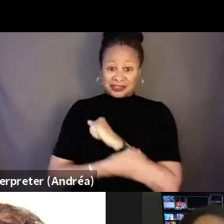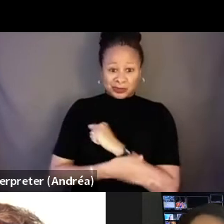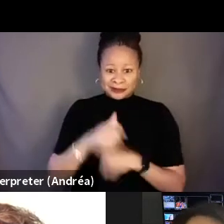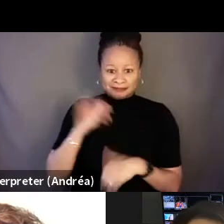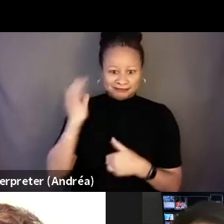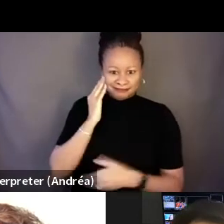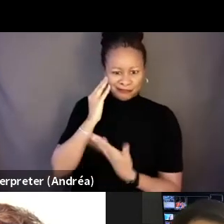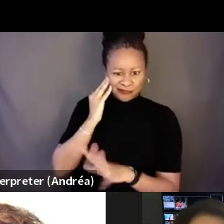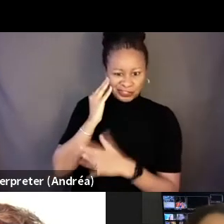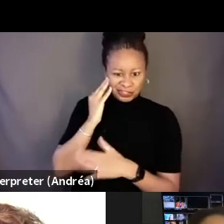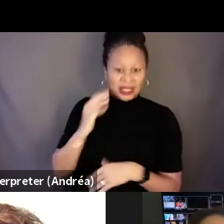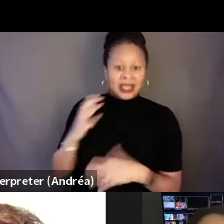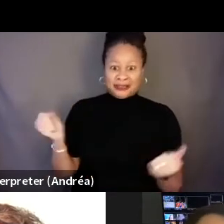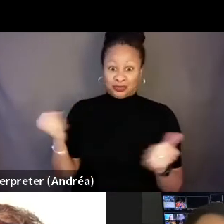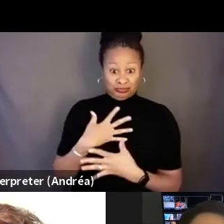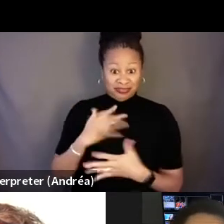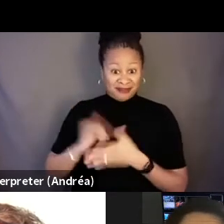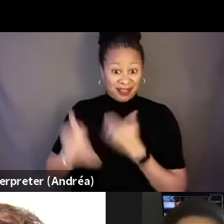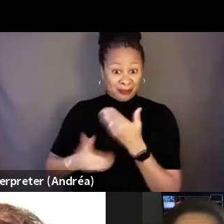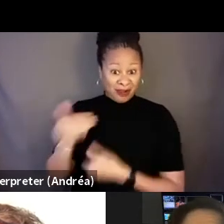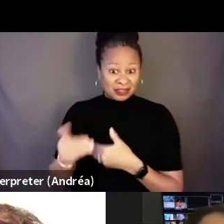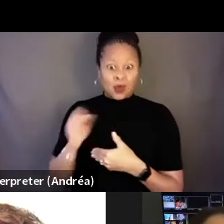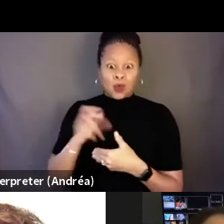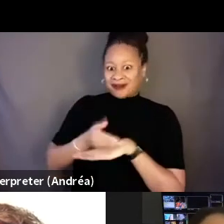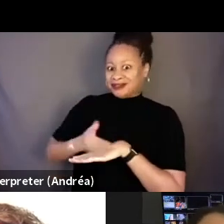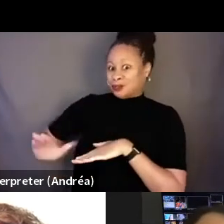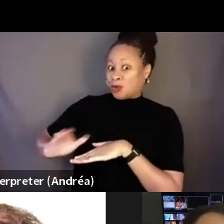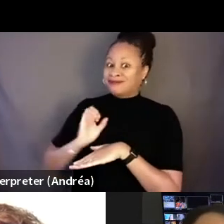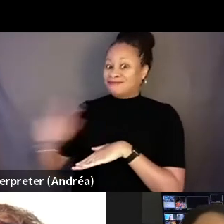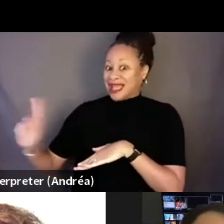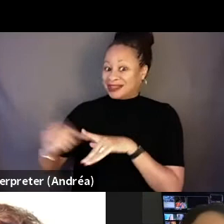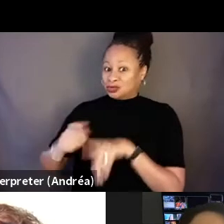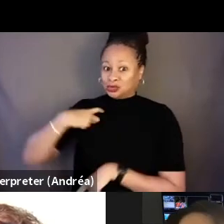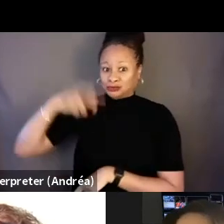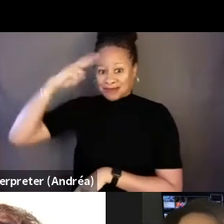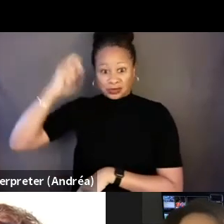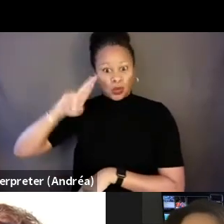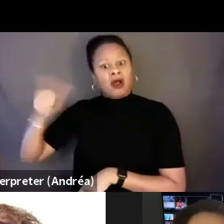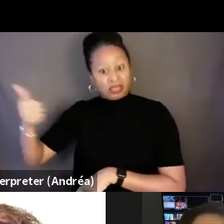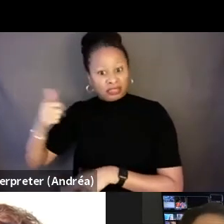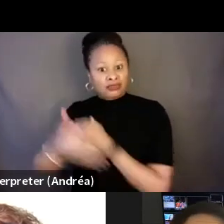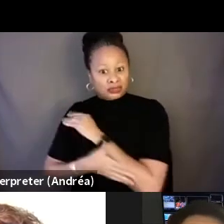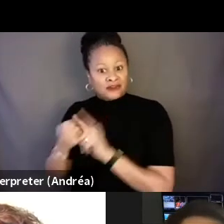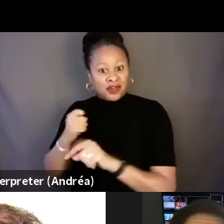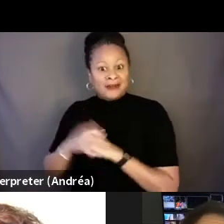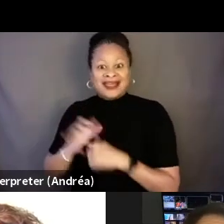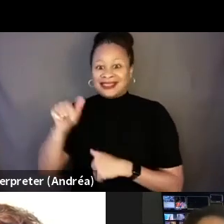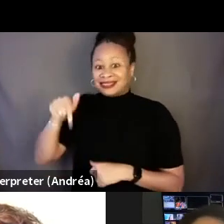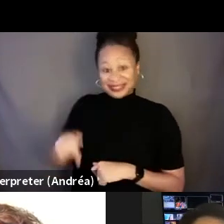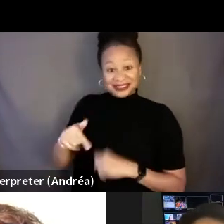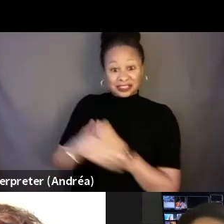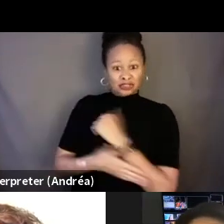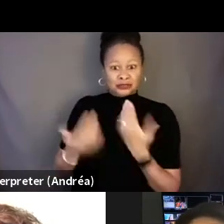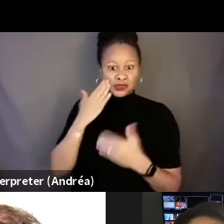and to be in fear of being sent back. The only country that you've ever known because maybe